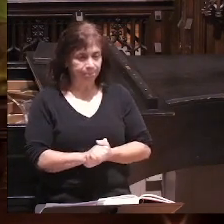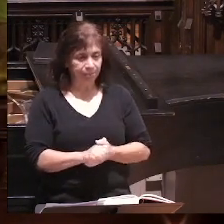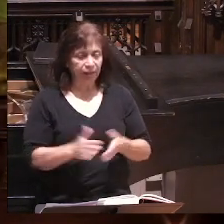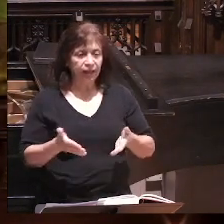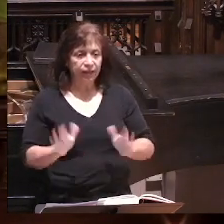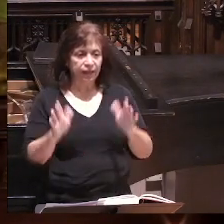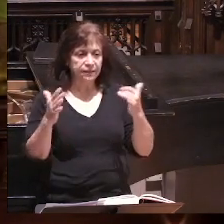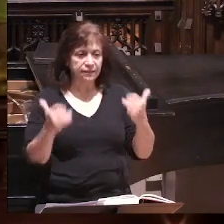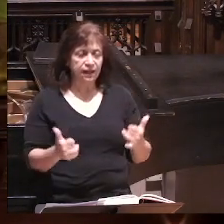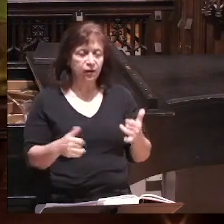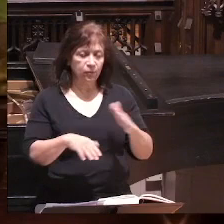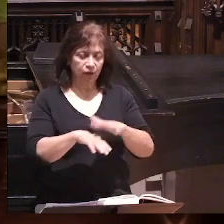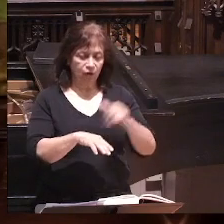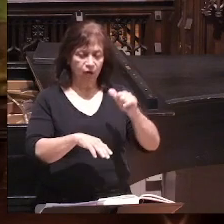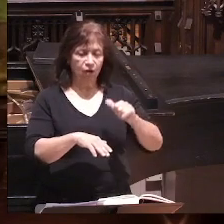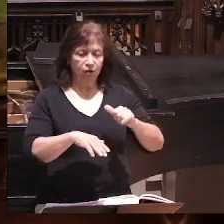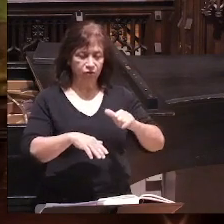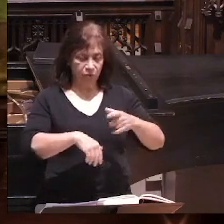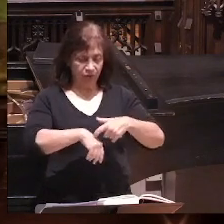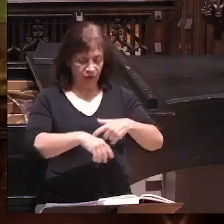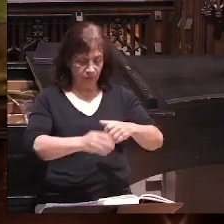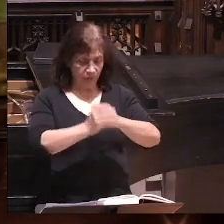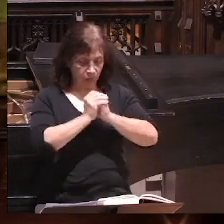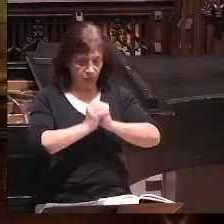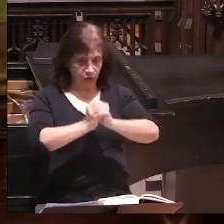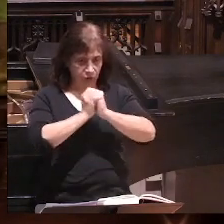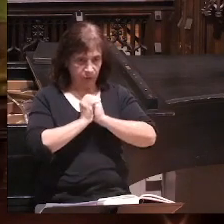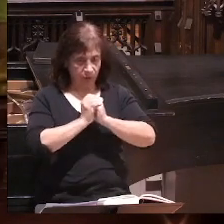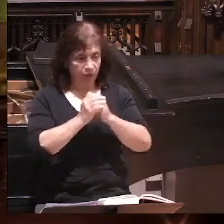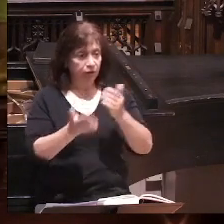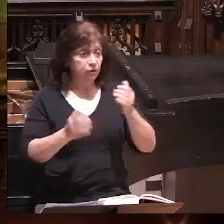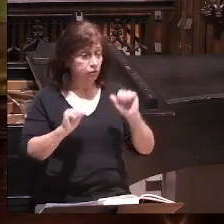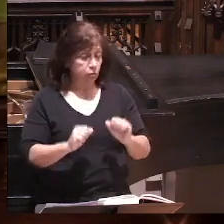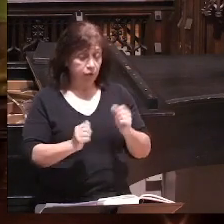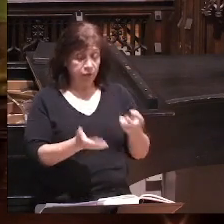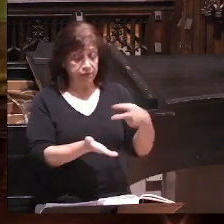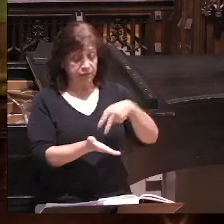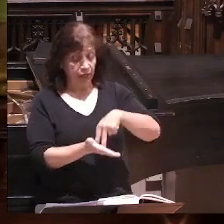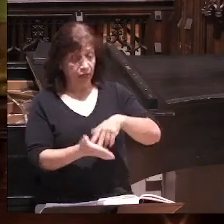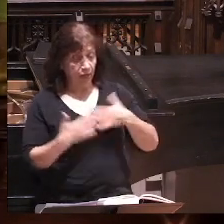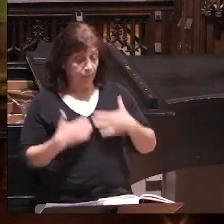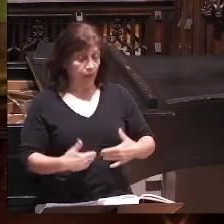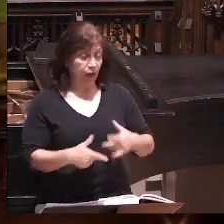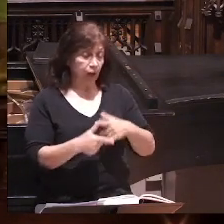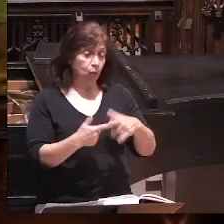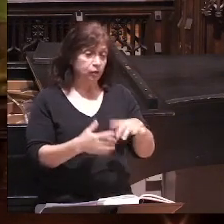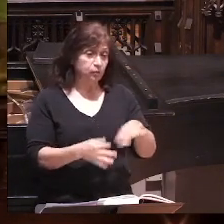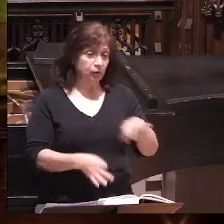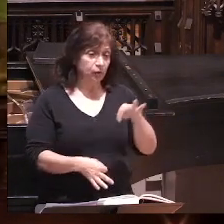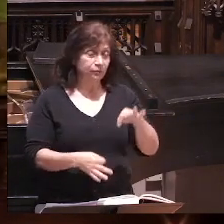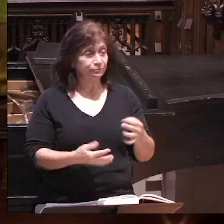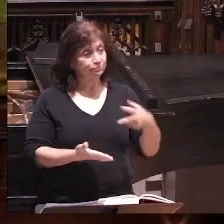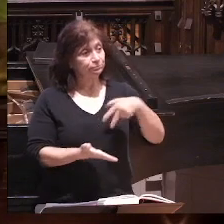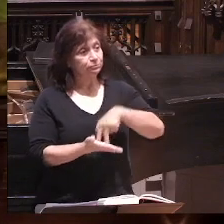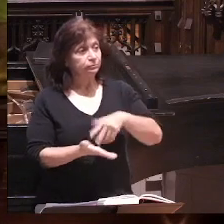And let us now be called into worship together, if you might rise in body or in spirit.